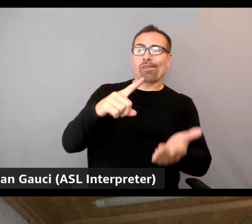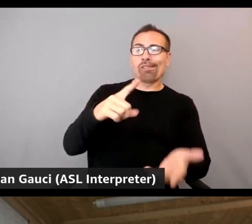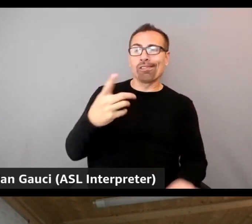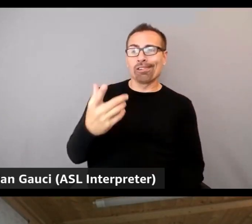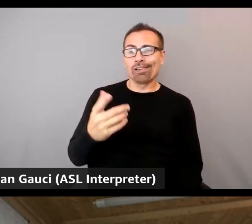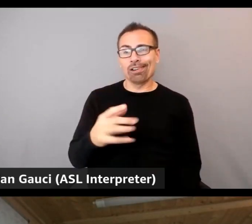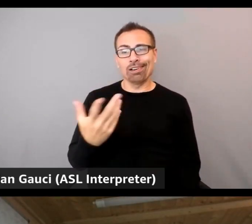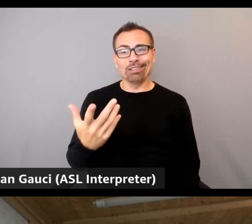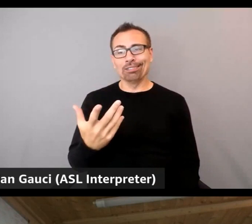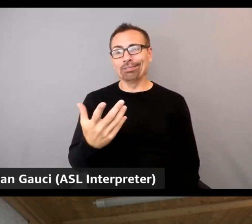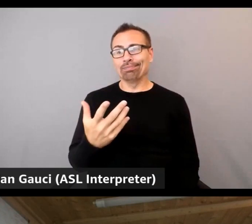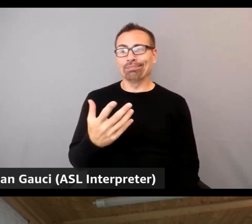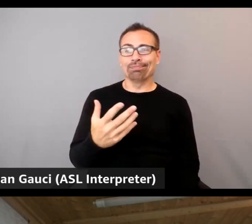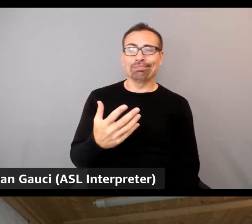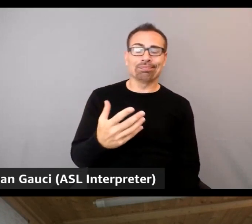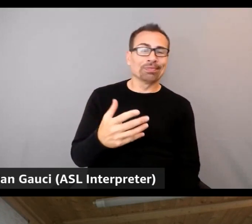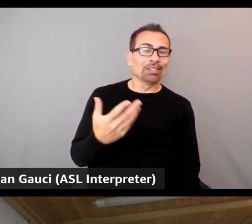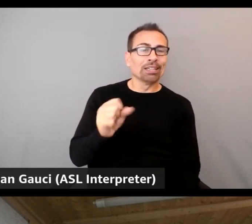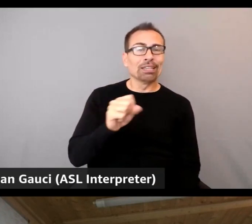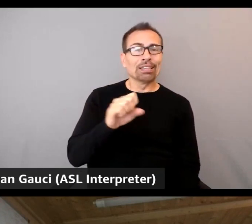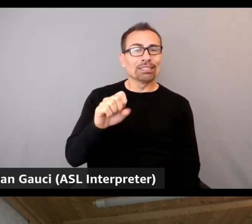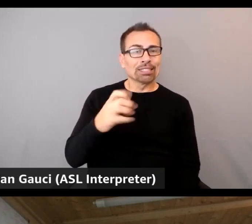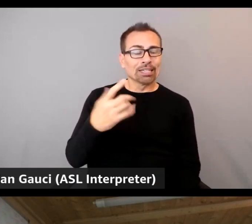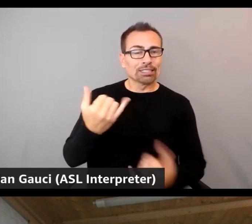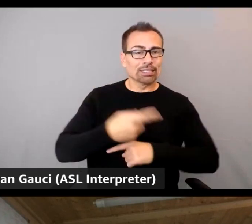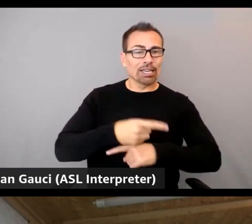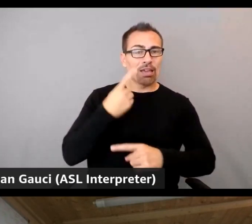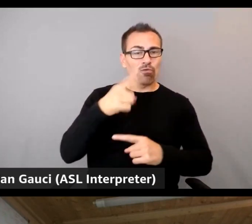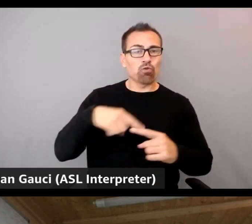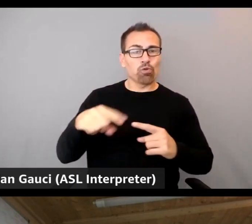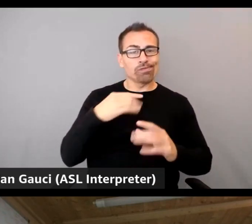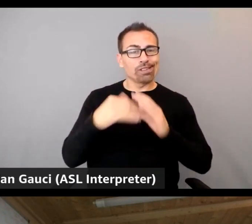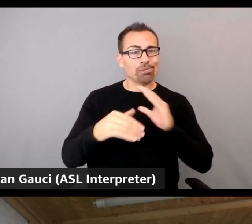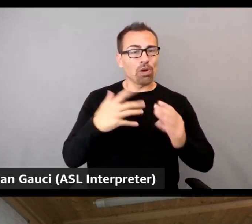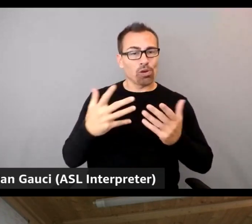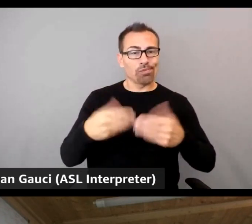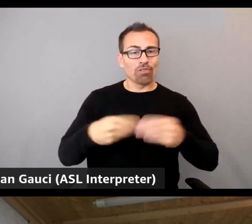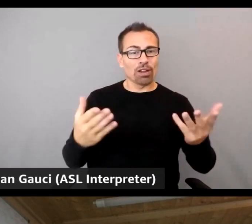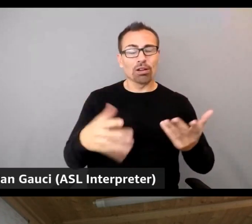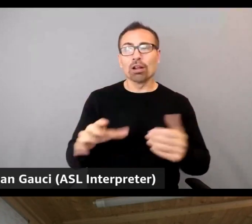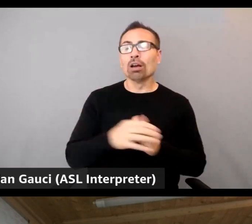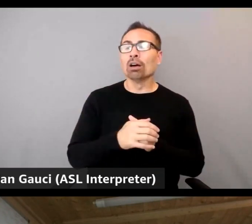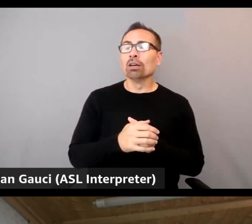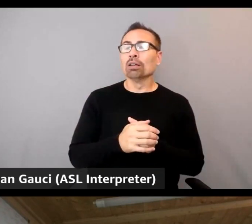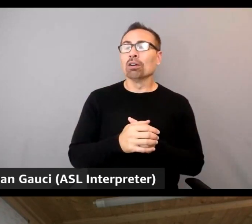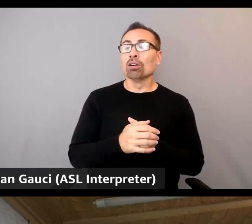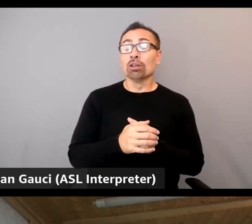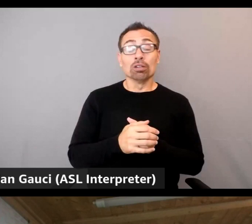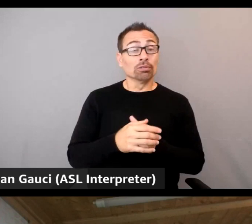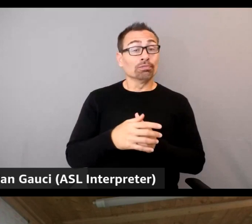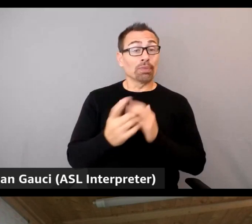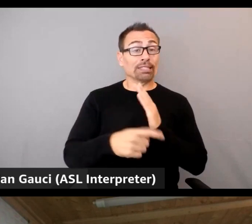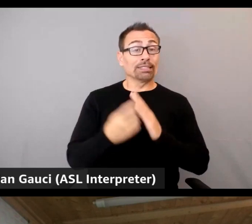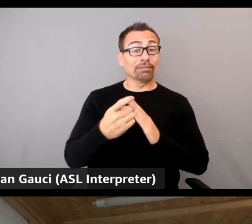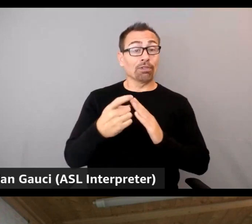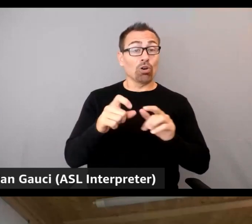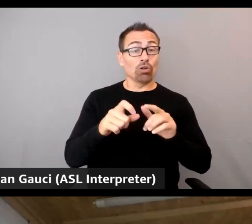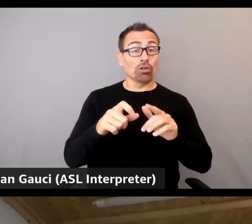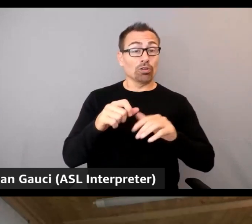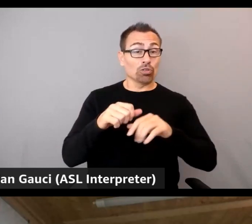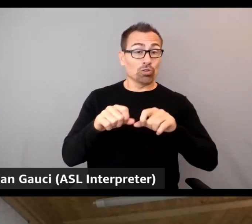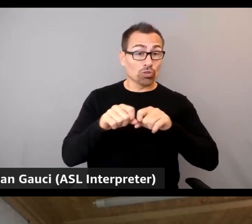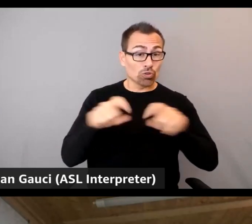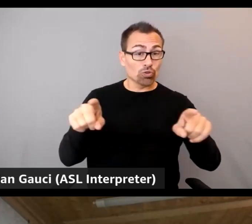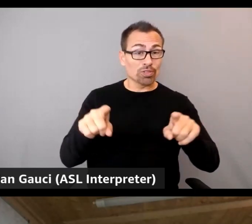uh, as a organization to send email, such a service such as SES, by default you send over what we